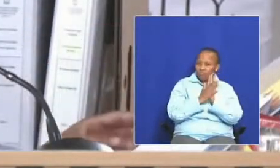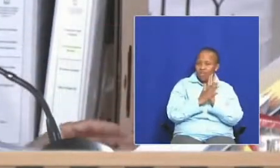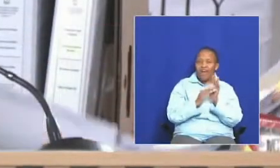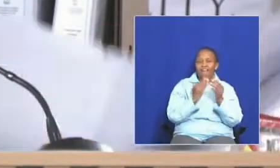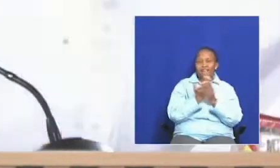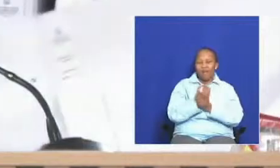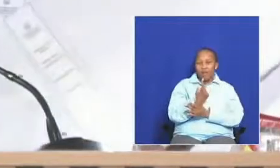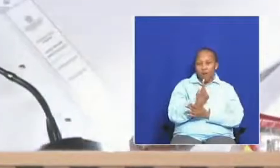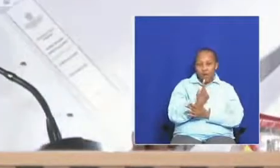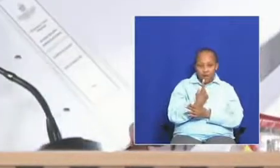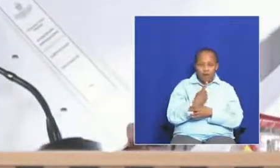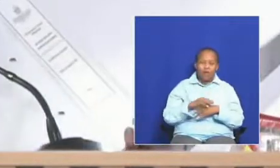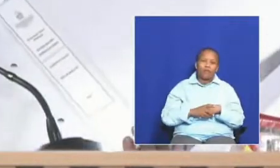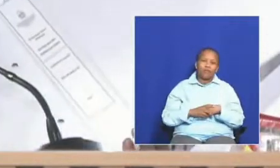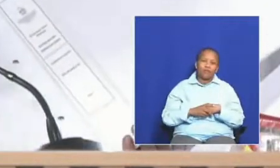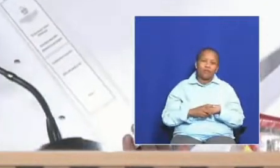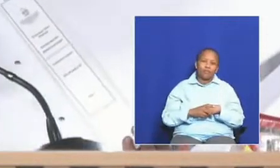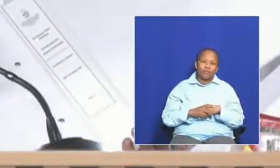name,